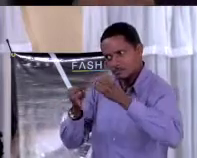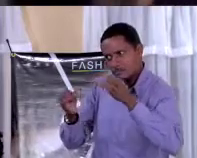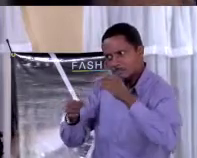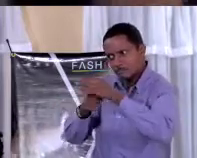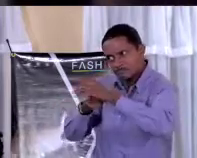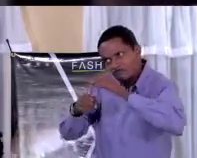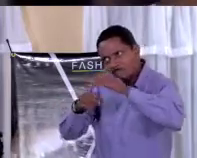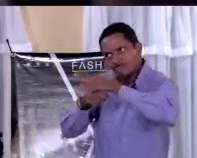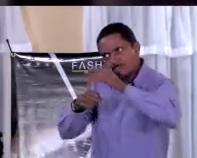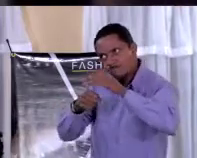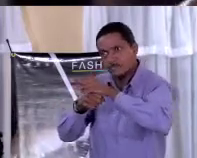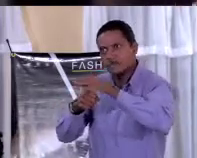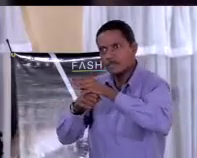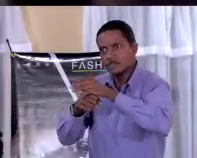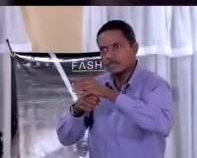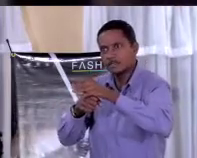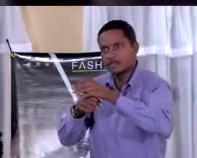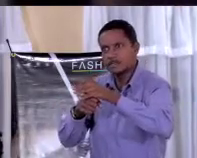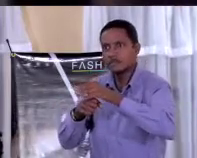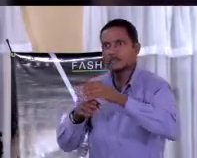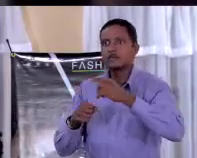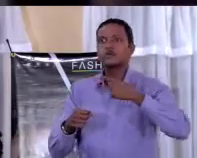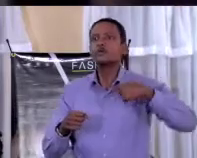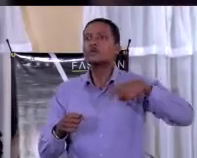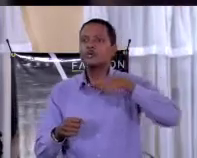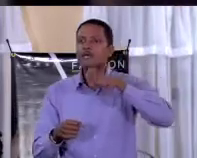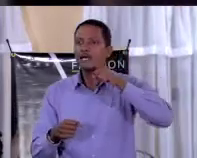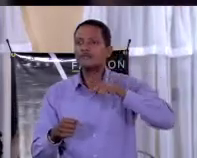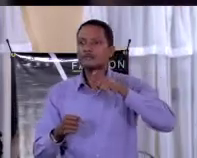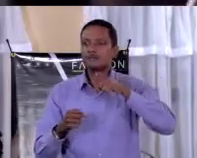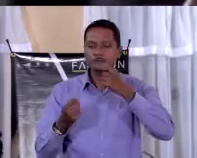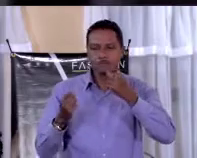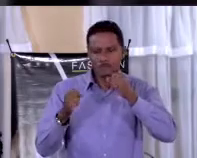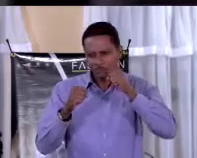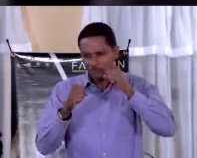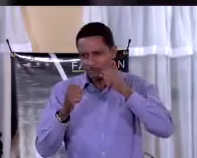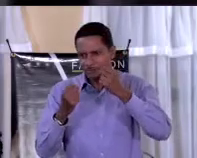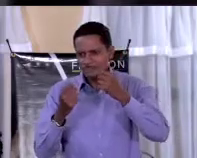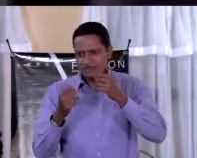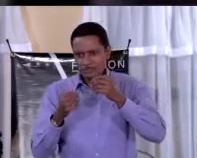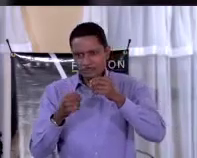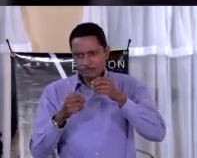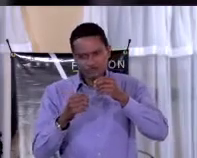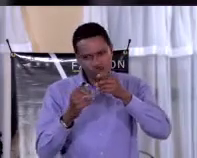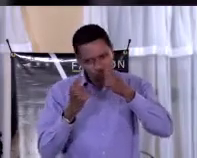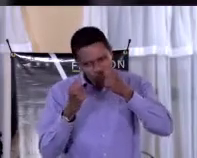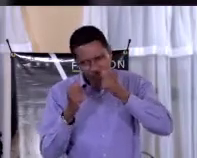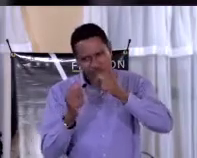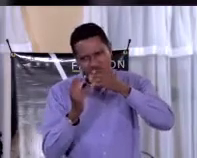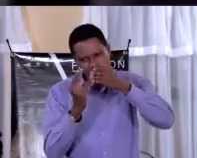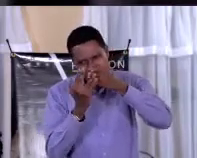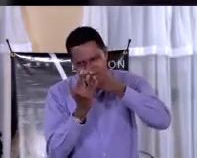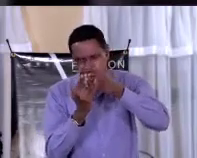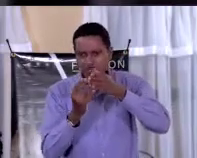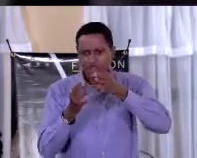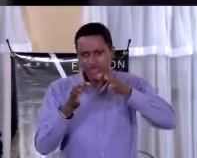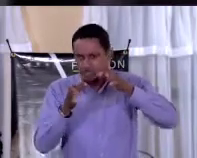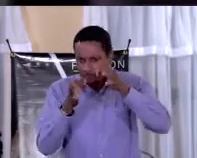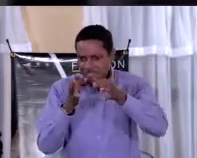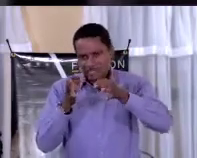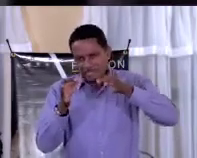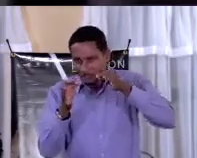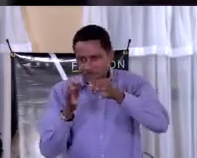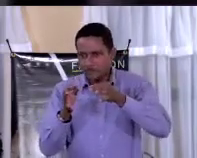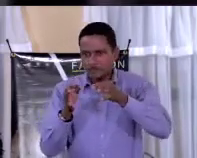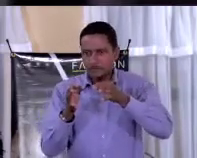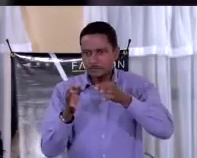as the word for, forge a way. And the celebration is not in only the end product, but it's in the new methodologies. That is